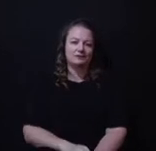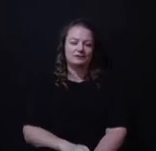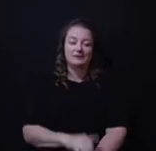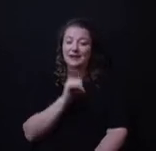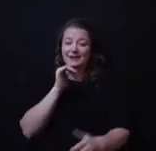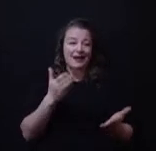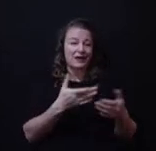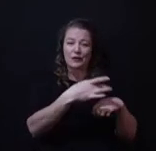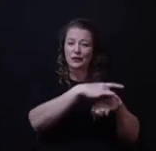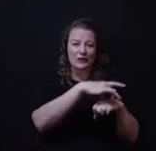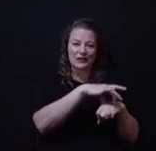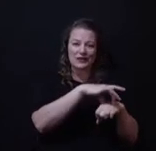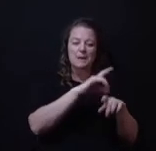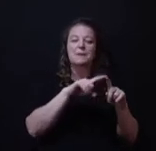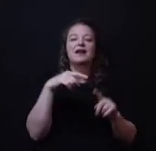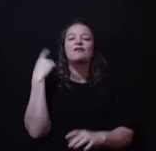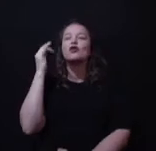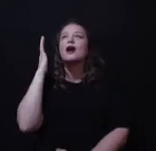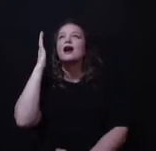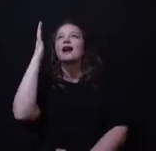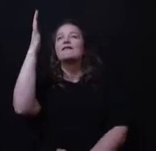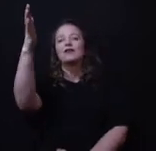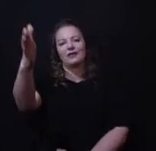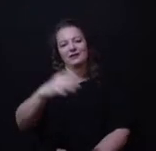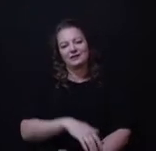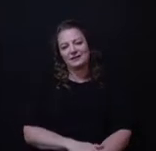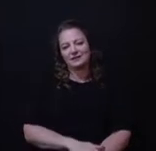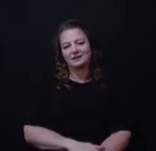earth, forever.